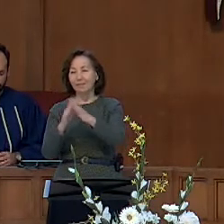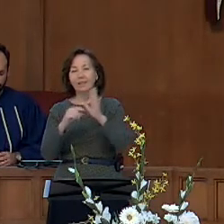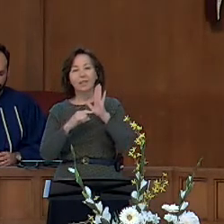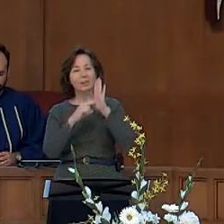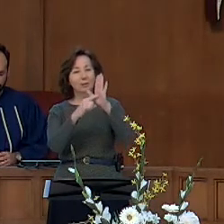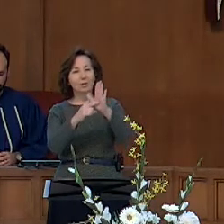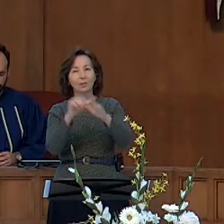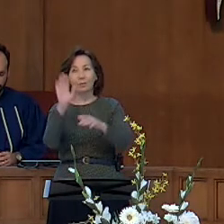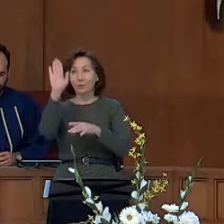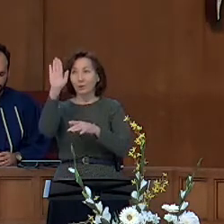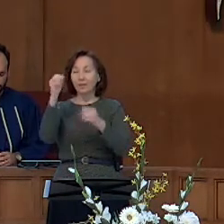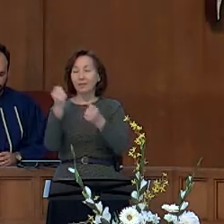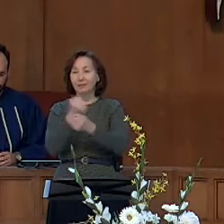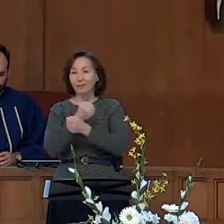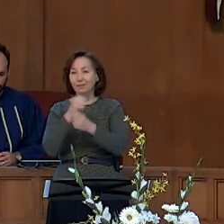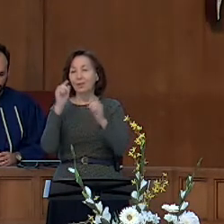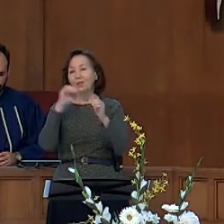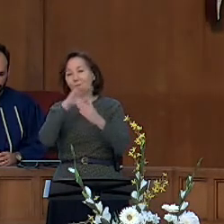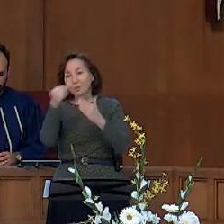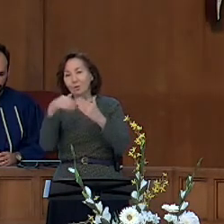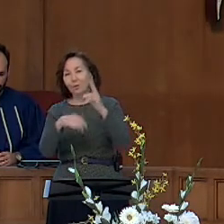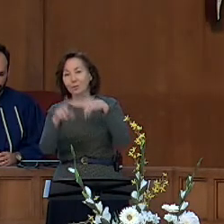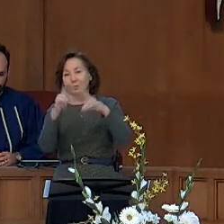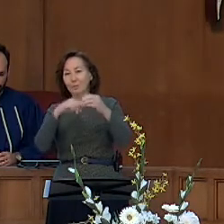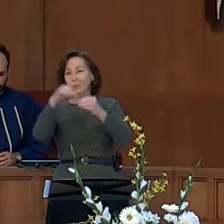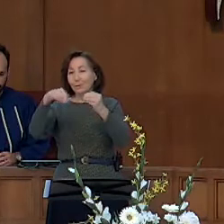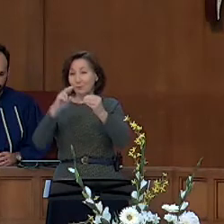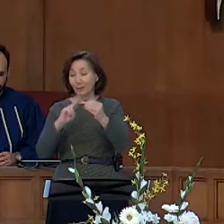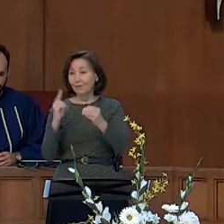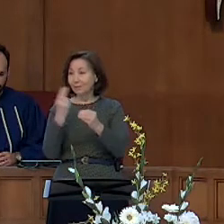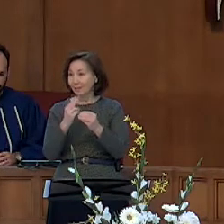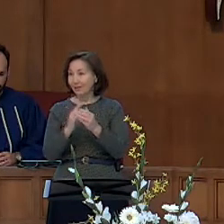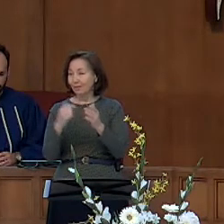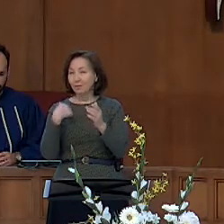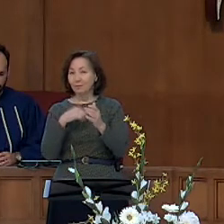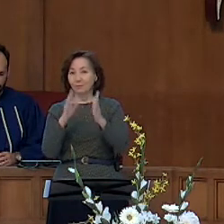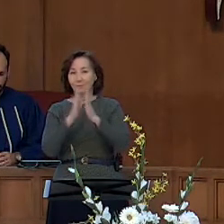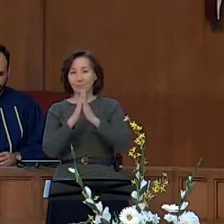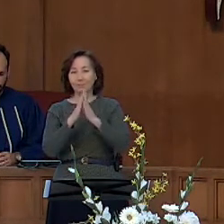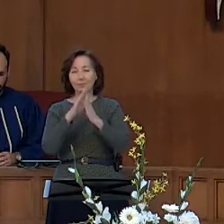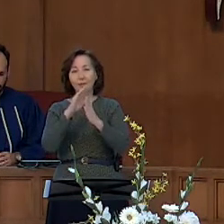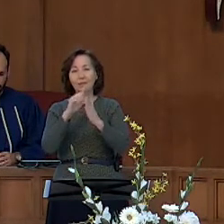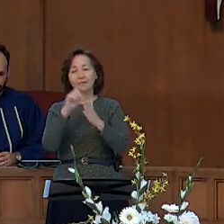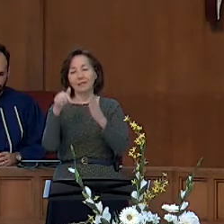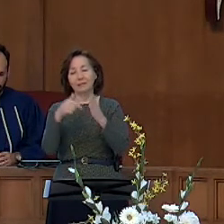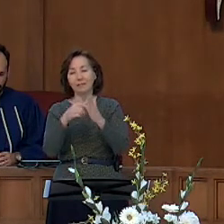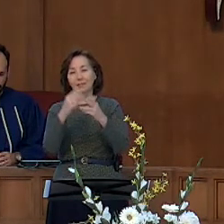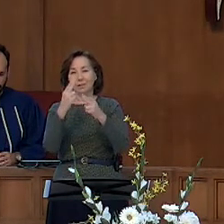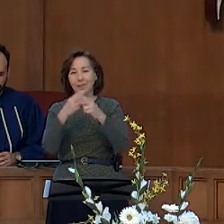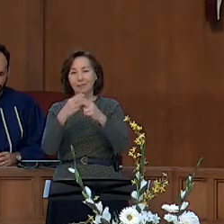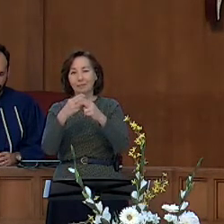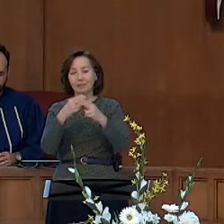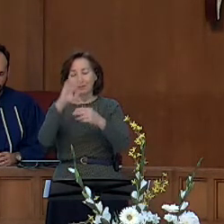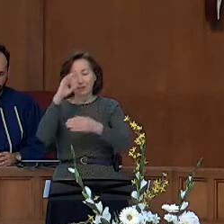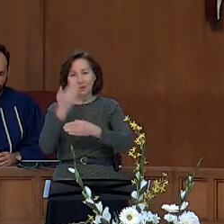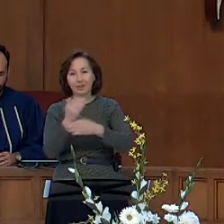your love to all of those around us. We pray all of this in the name of your Son, Jesus